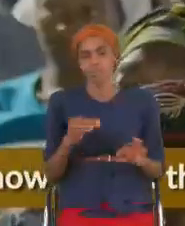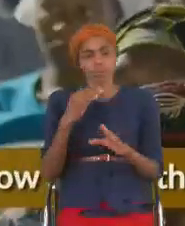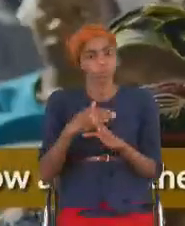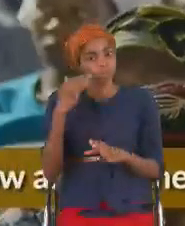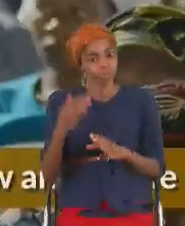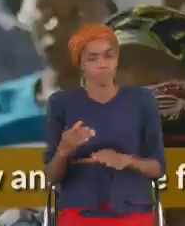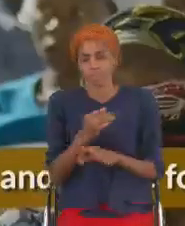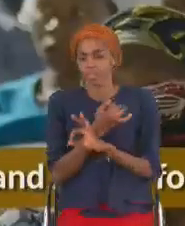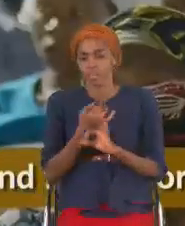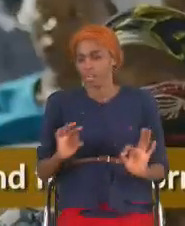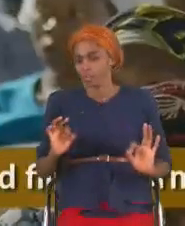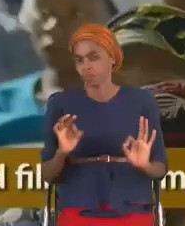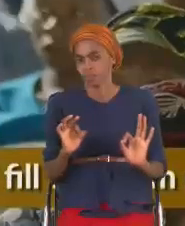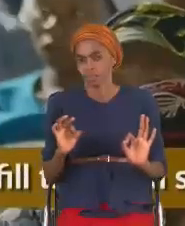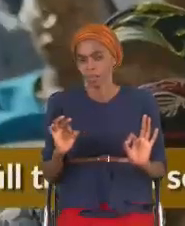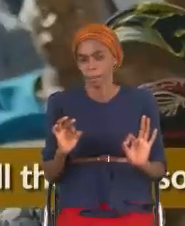liberation.